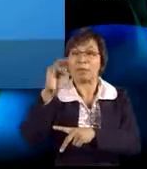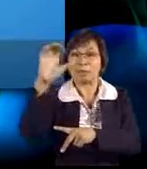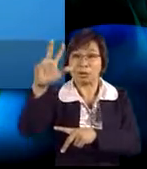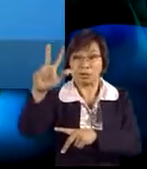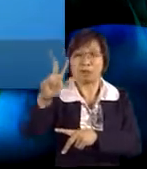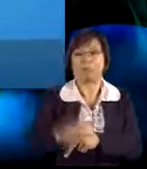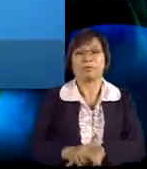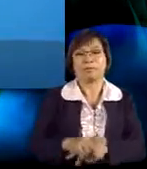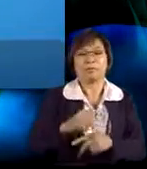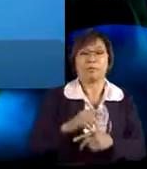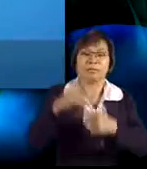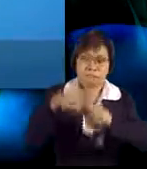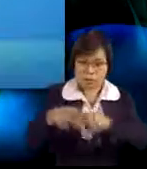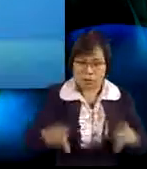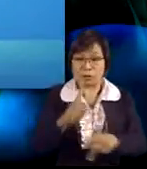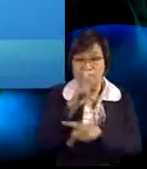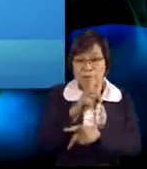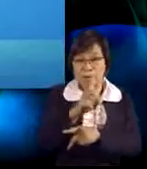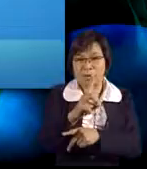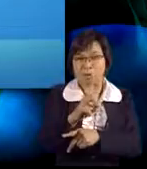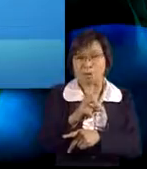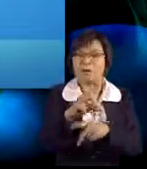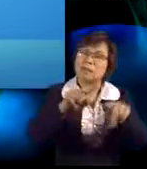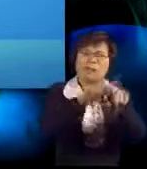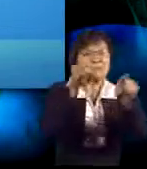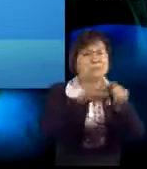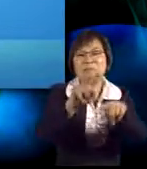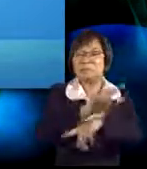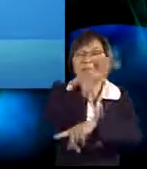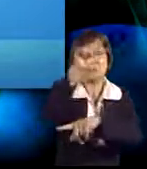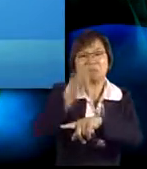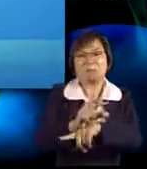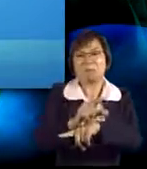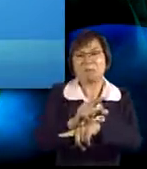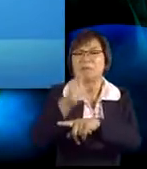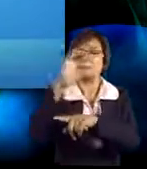cube D, the characteristic of a cube applies here.